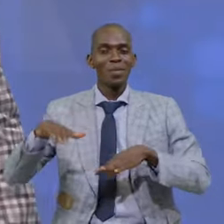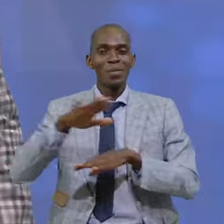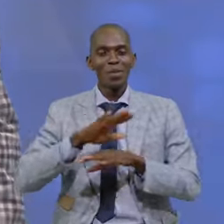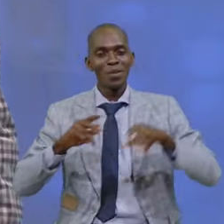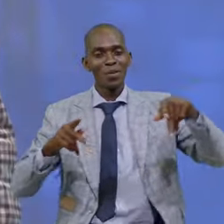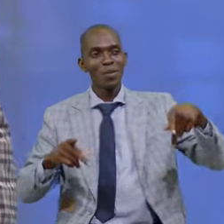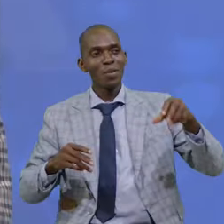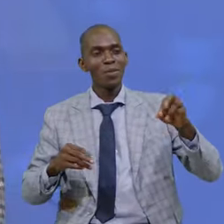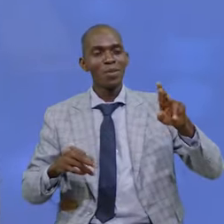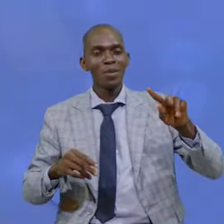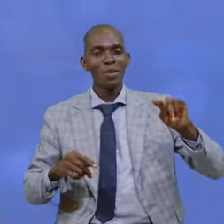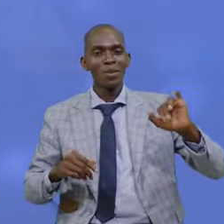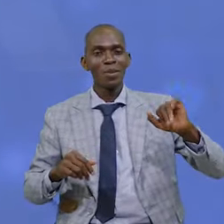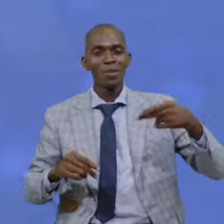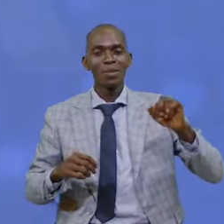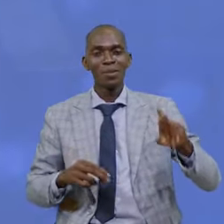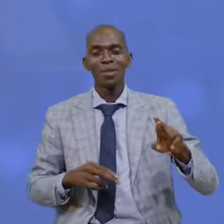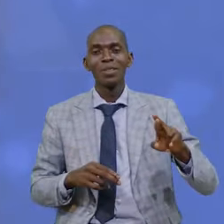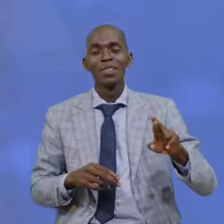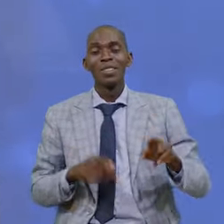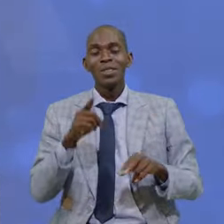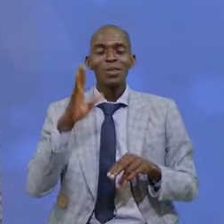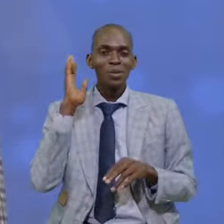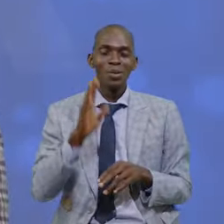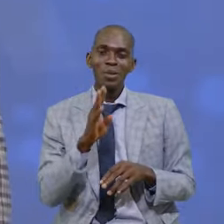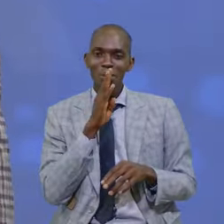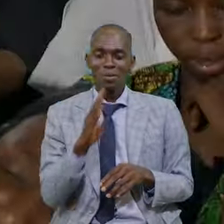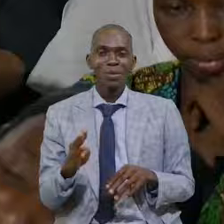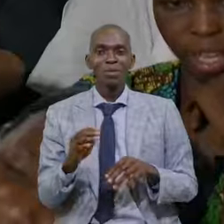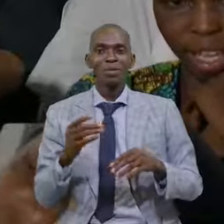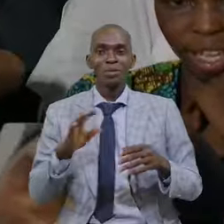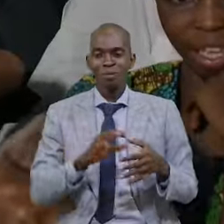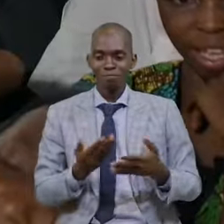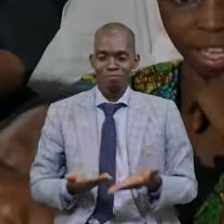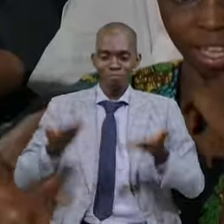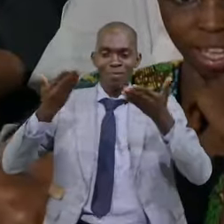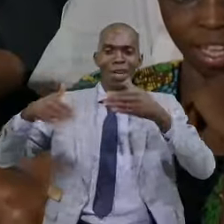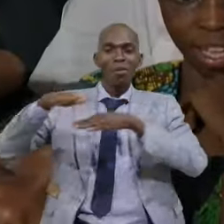You are going to be lifted above the people that put you in prison.